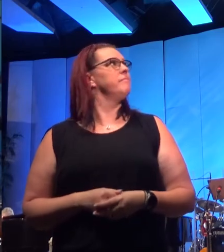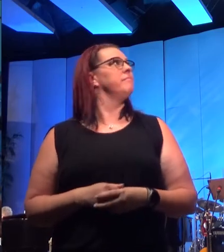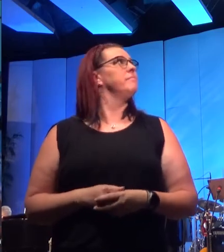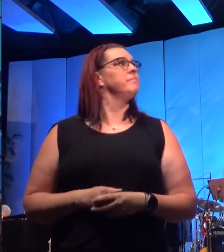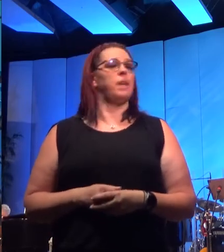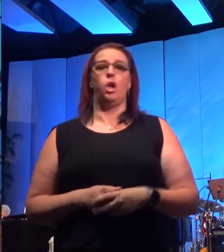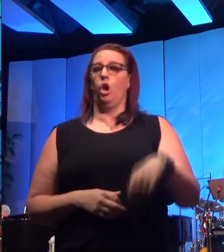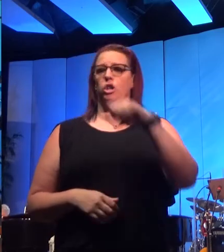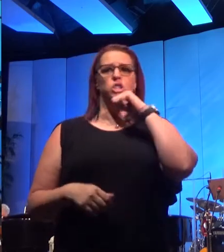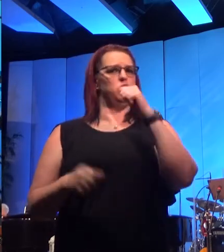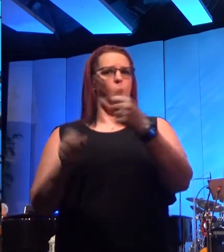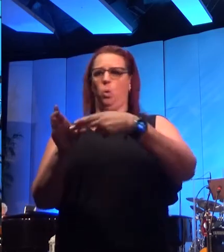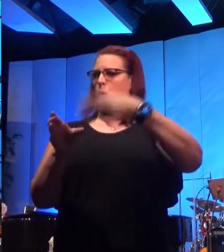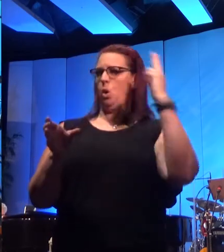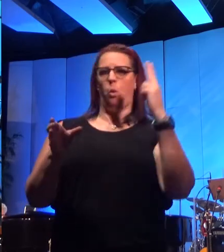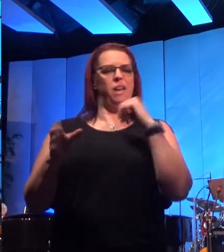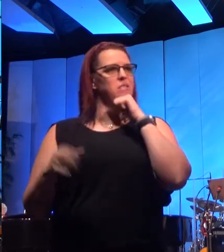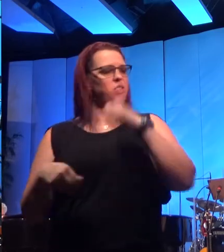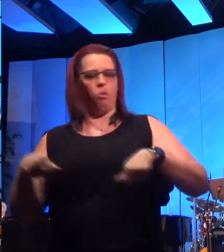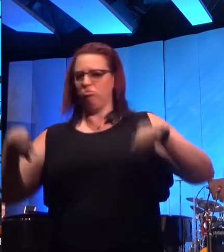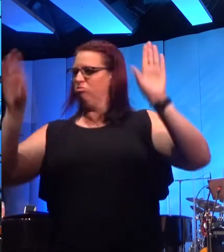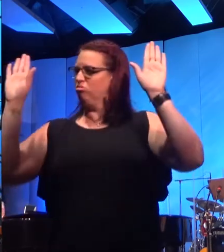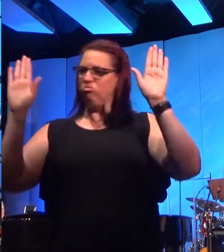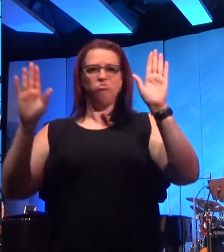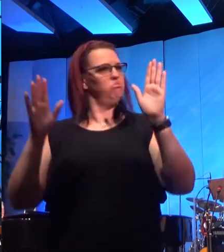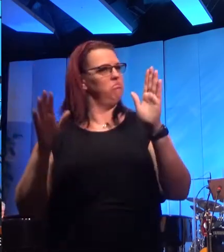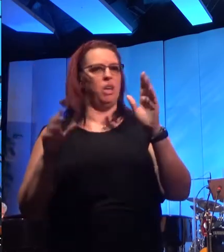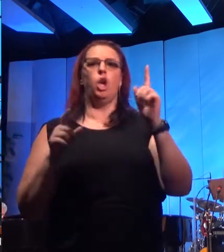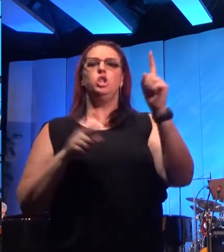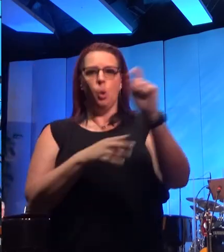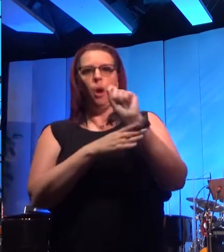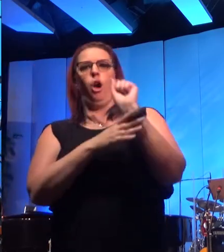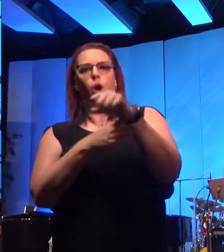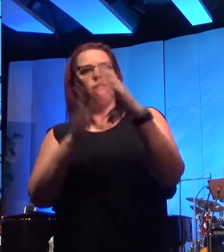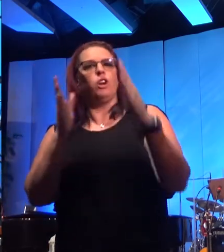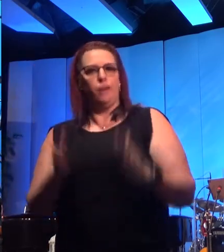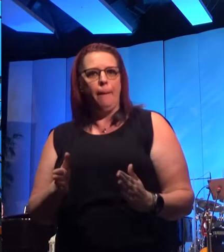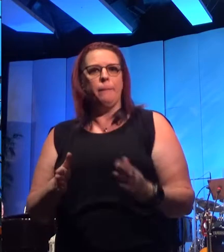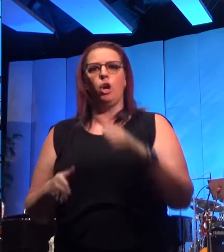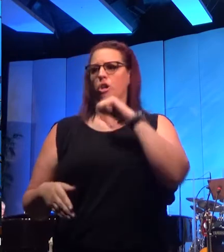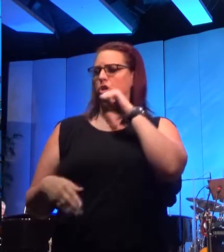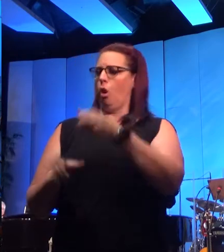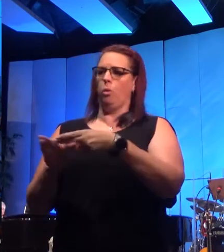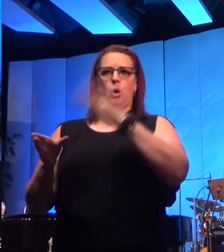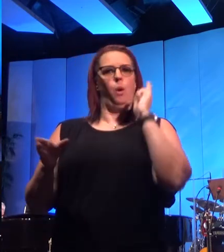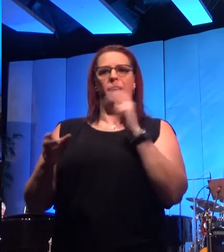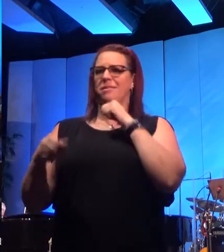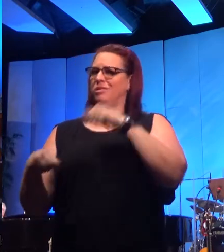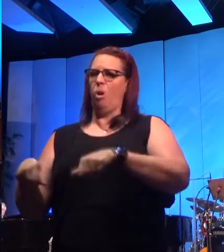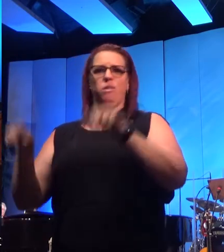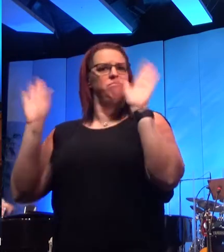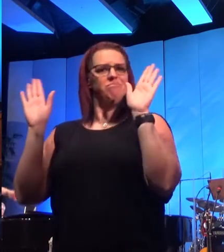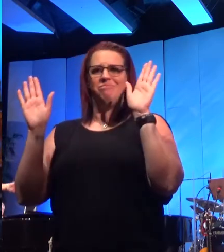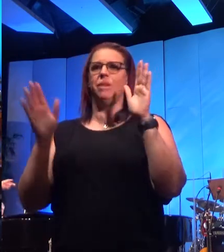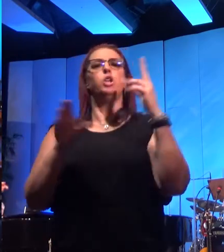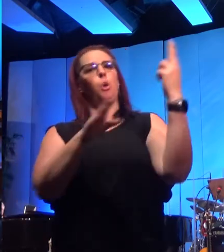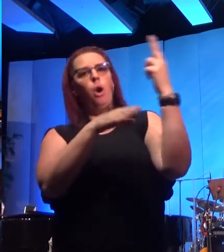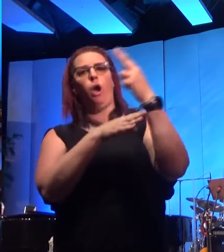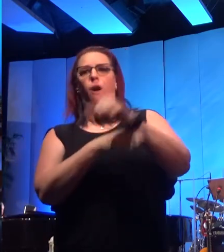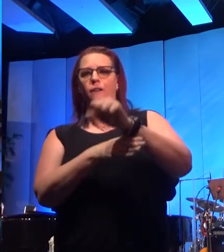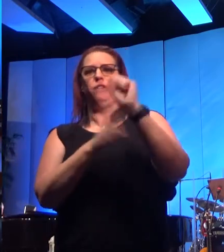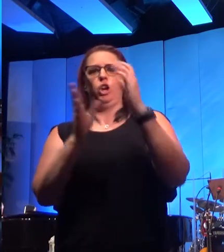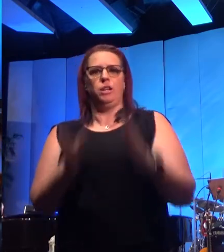So don't quit, don't give in. You're an overcomer. Don't quit, don't give in. You're an